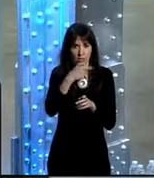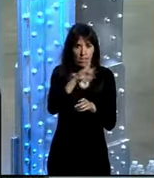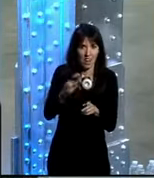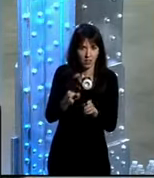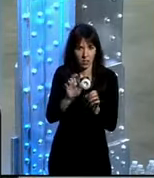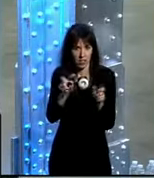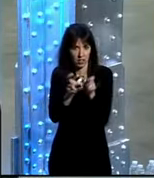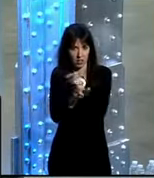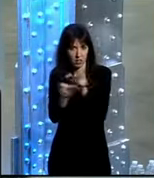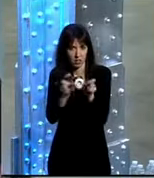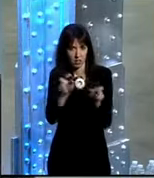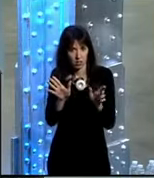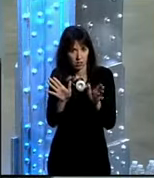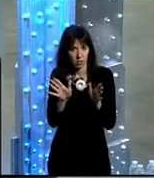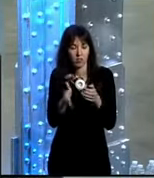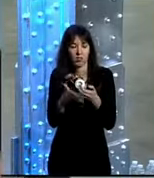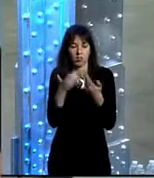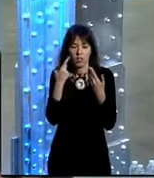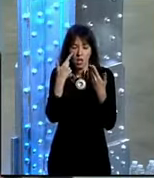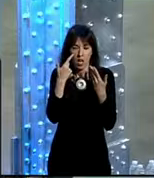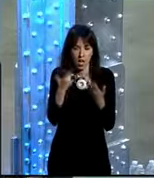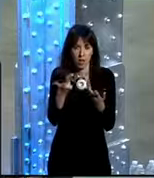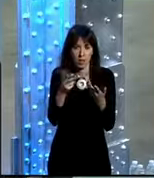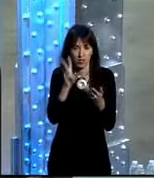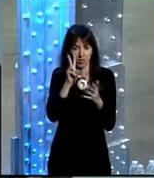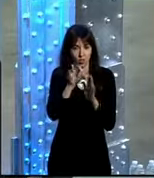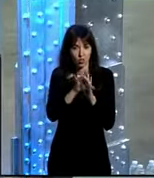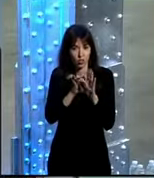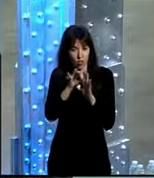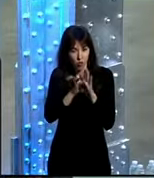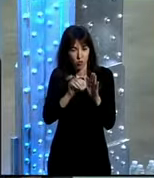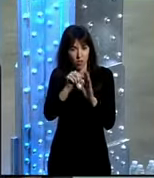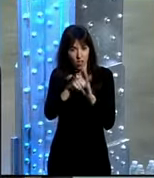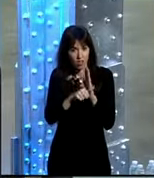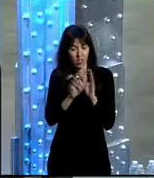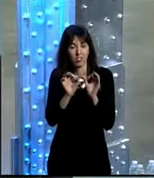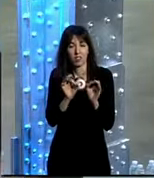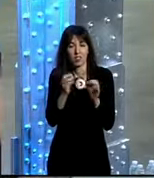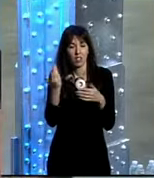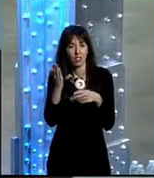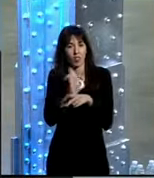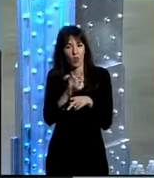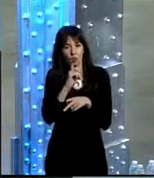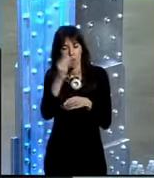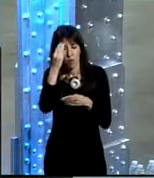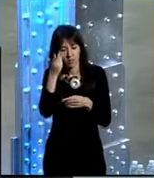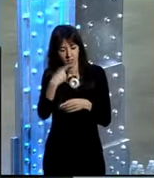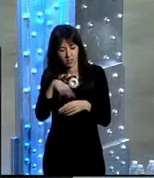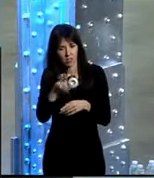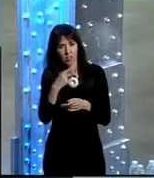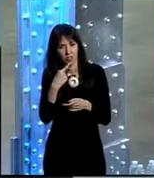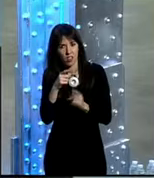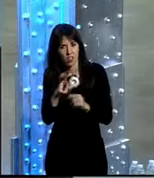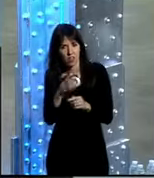interactive storytellers, finding software that represents the way your mind works so you can communicate it to others is incredibly difficult and almost